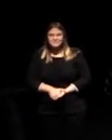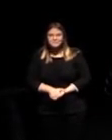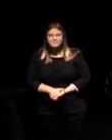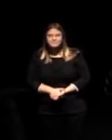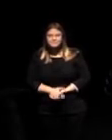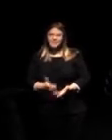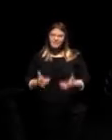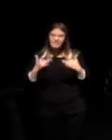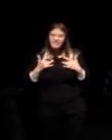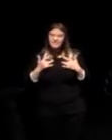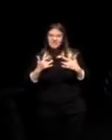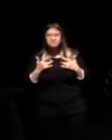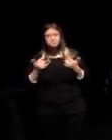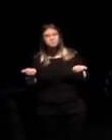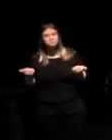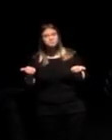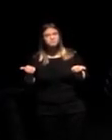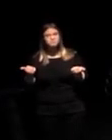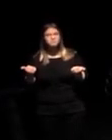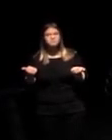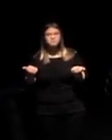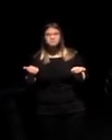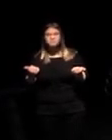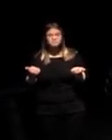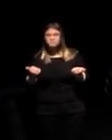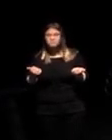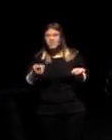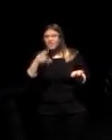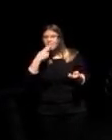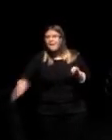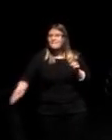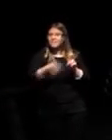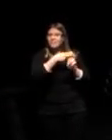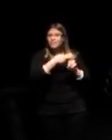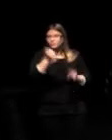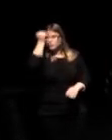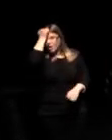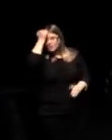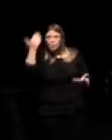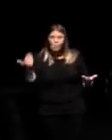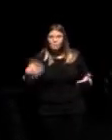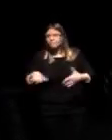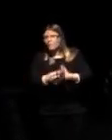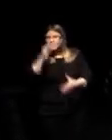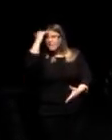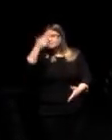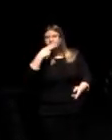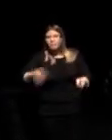more comfortable being defined as retarded or fucking mental than